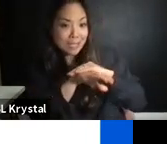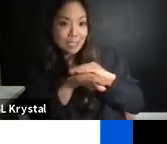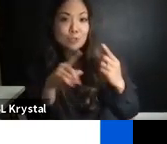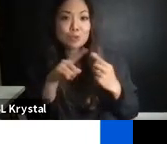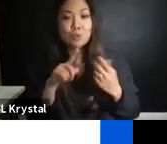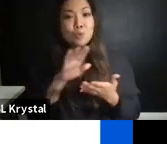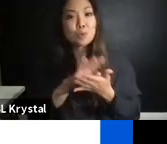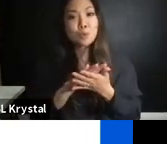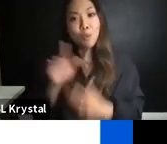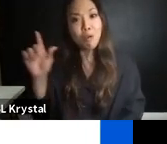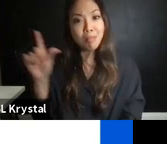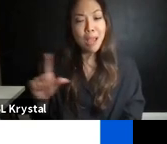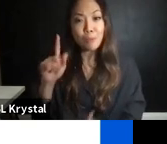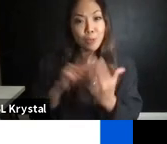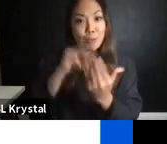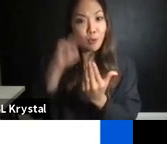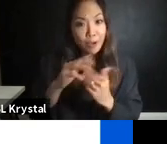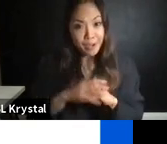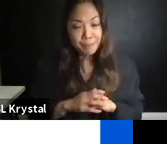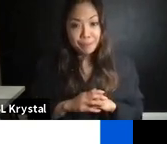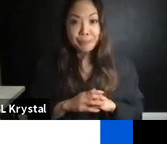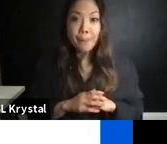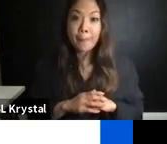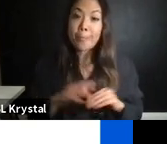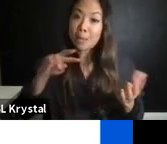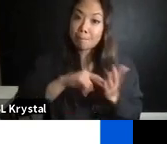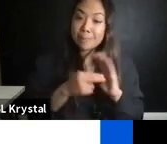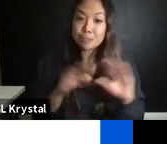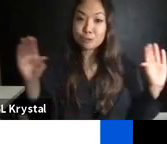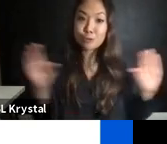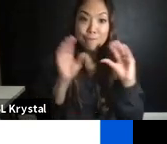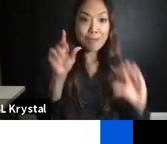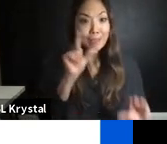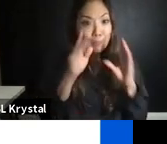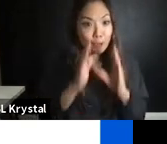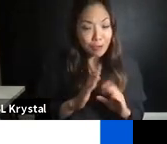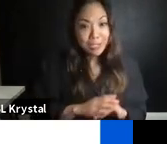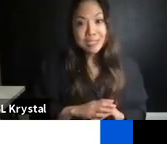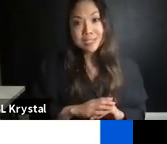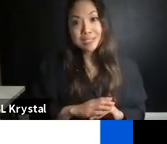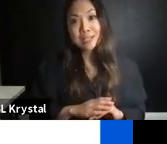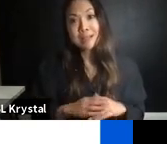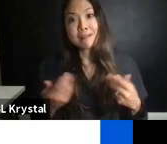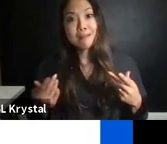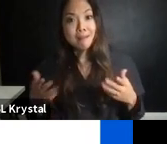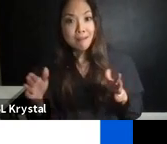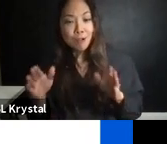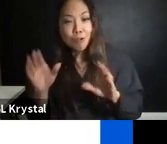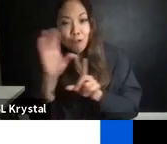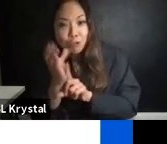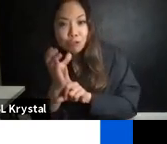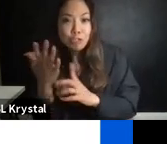program from certified librarians to culturally responsive physical and digital collections